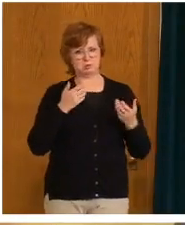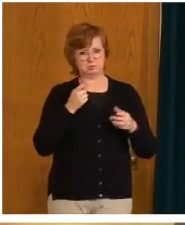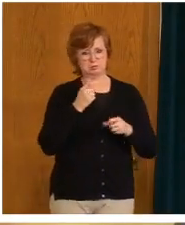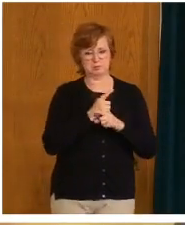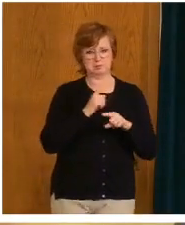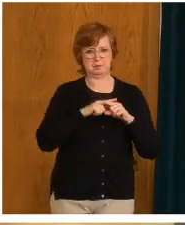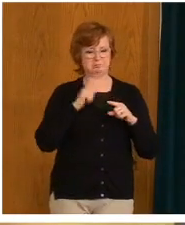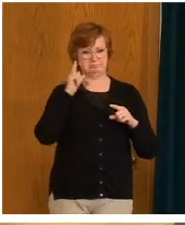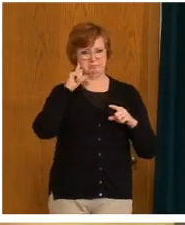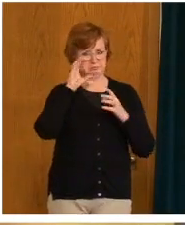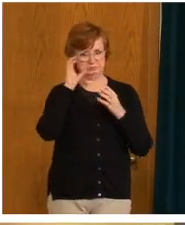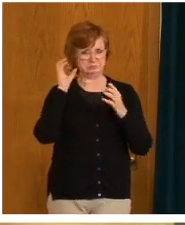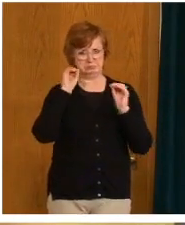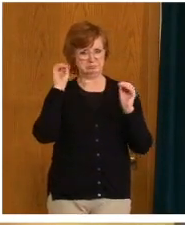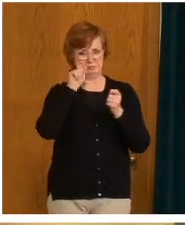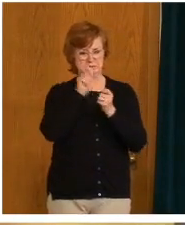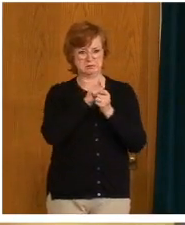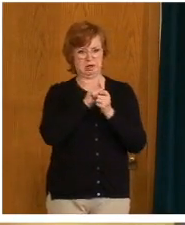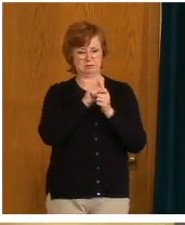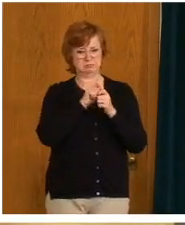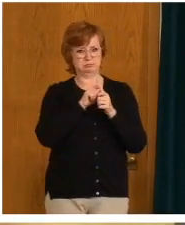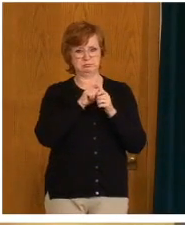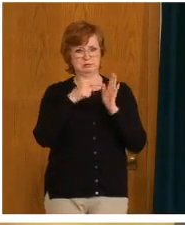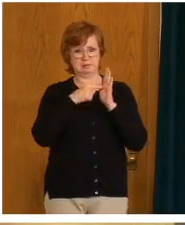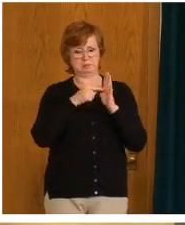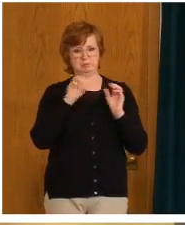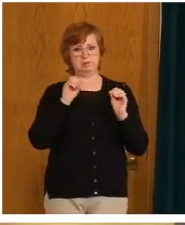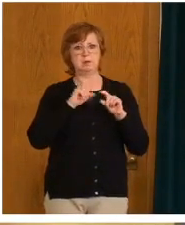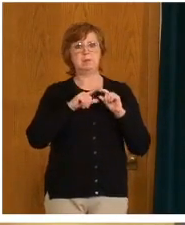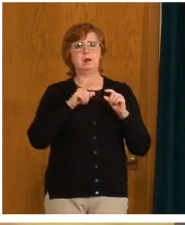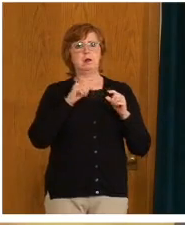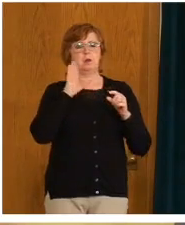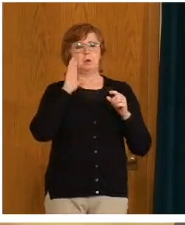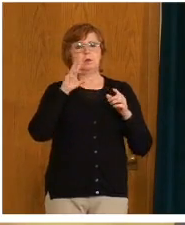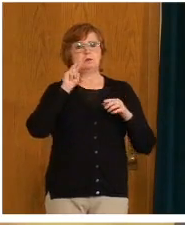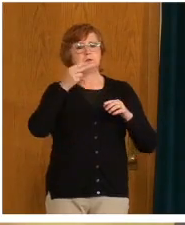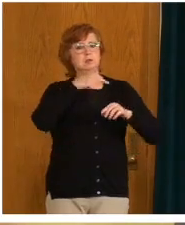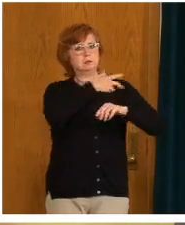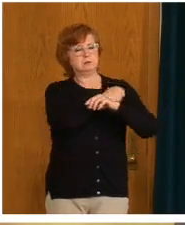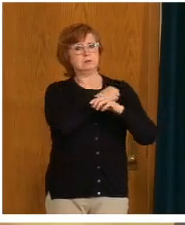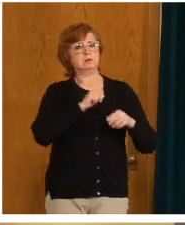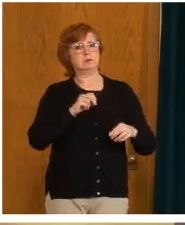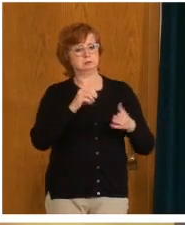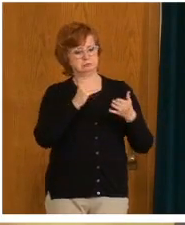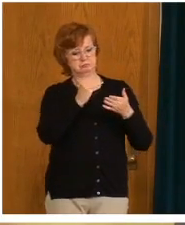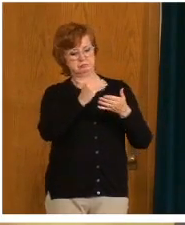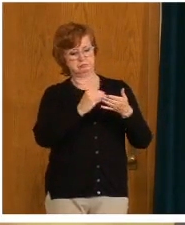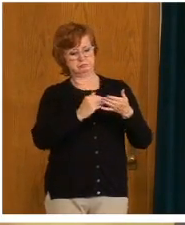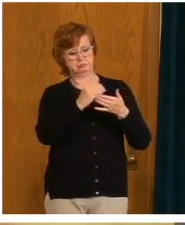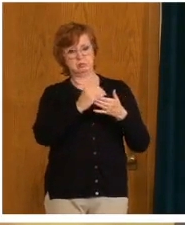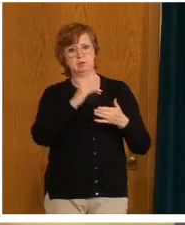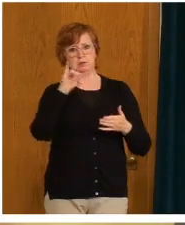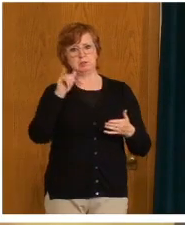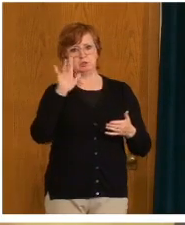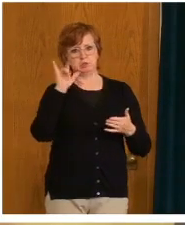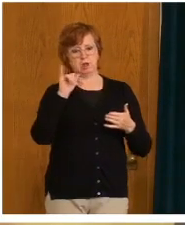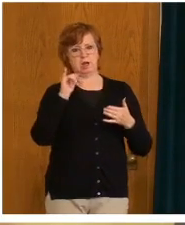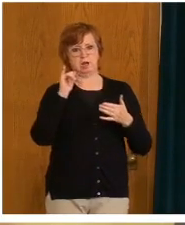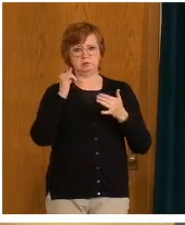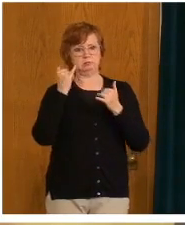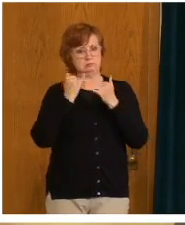July, as quickly as possible. We've obviously prioritized certain segments of our population, as we discussed earlier, those